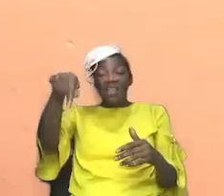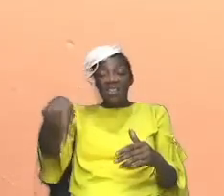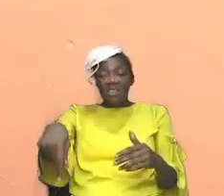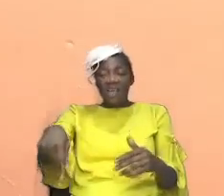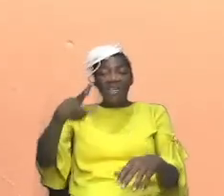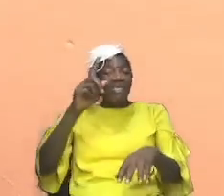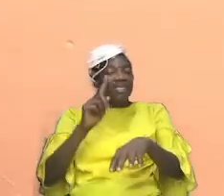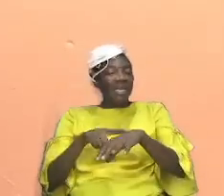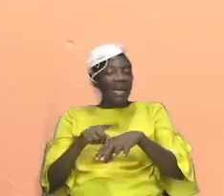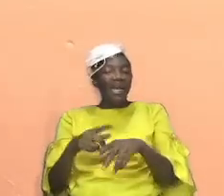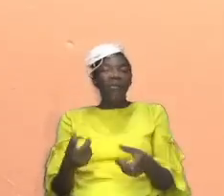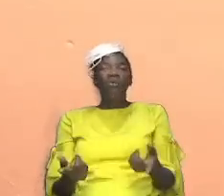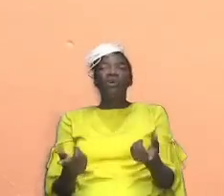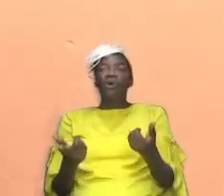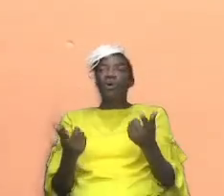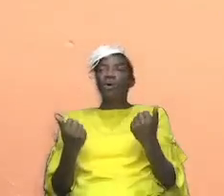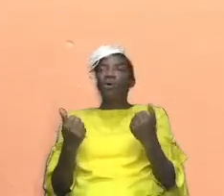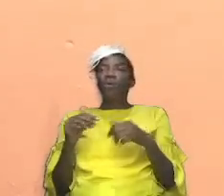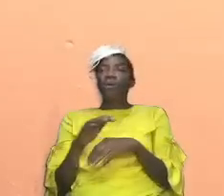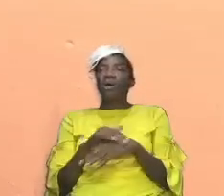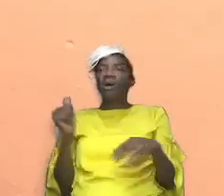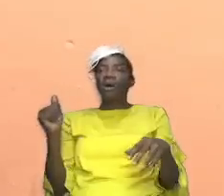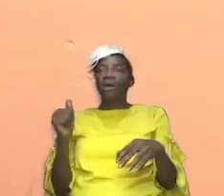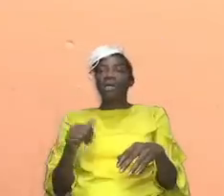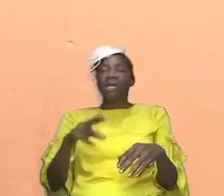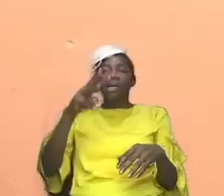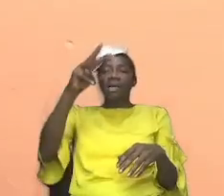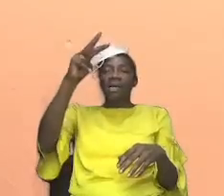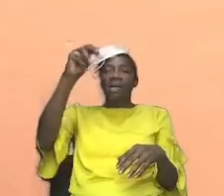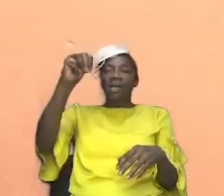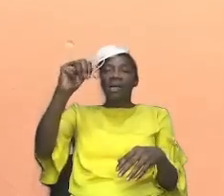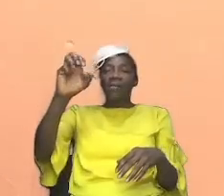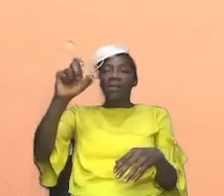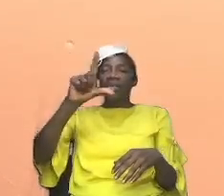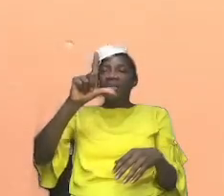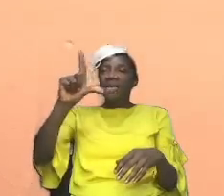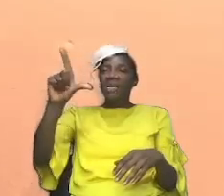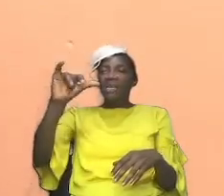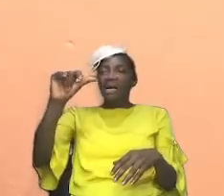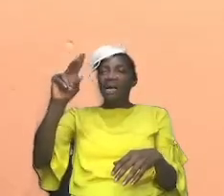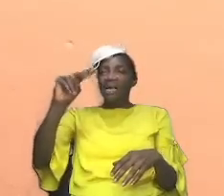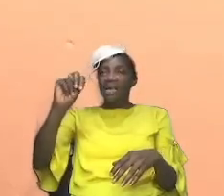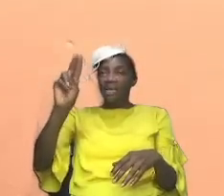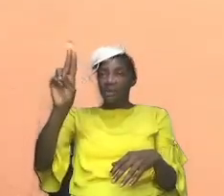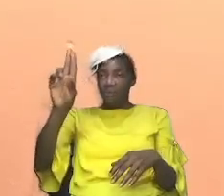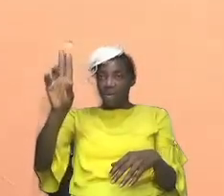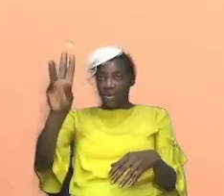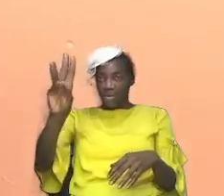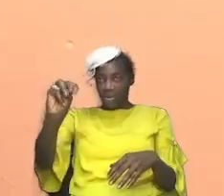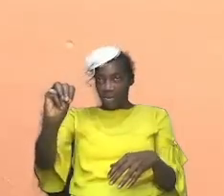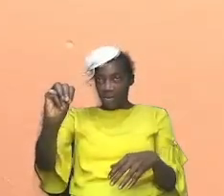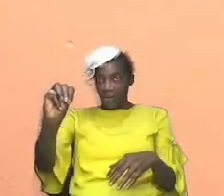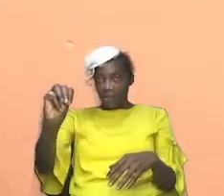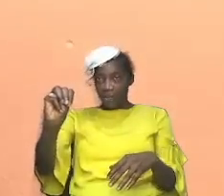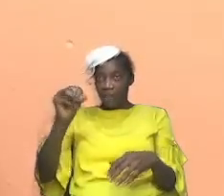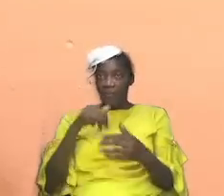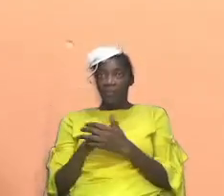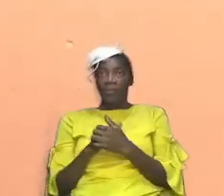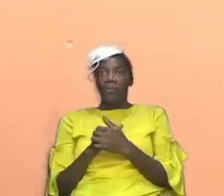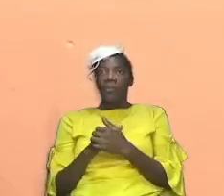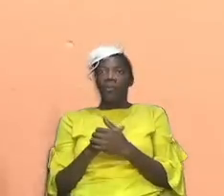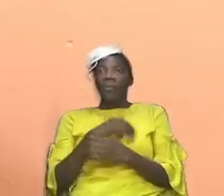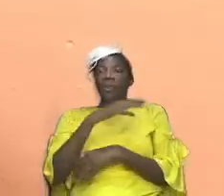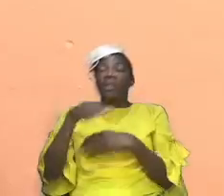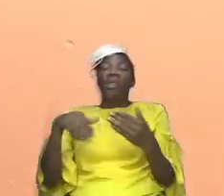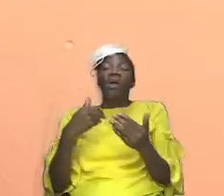to come, that is called the millennium. But we're not going into that now. But suffice it to say that